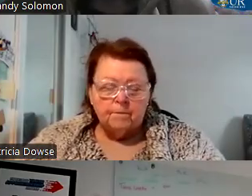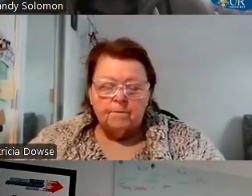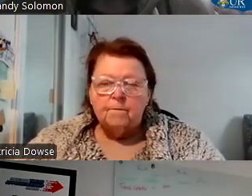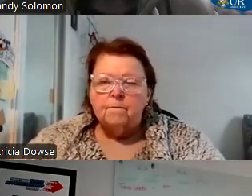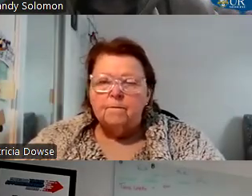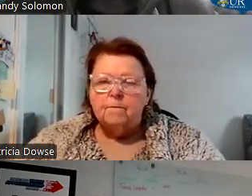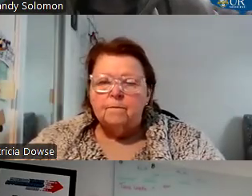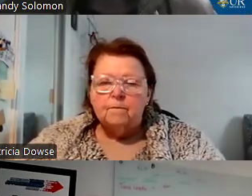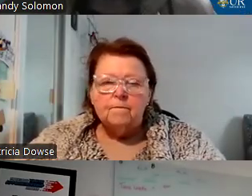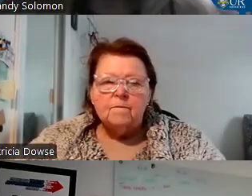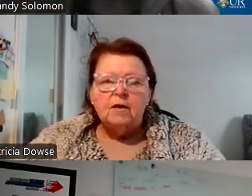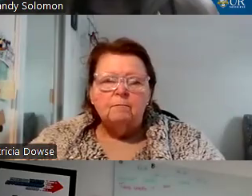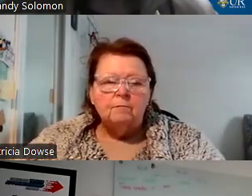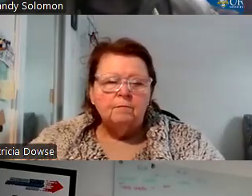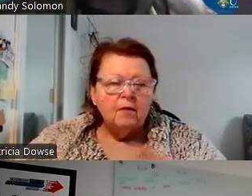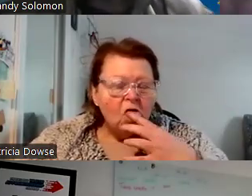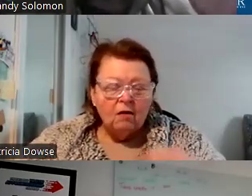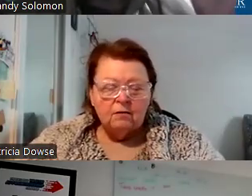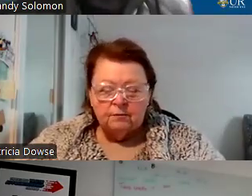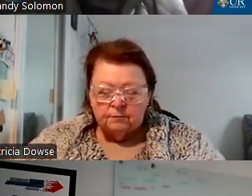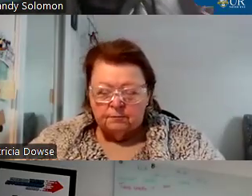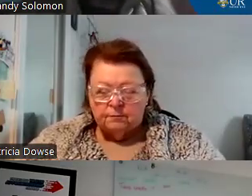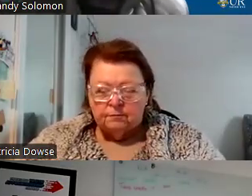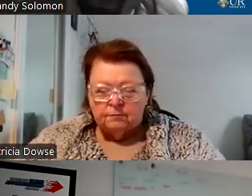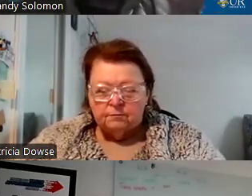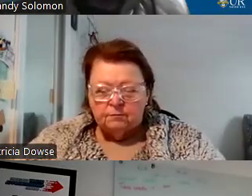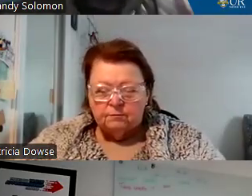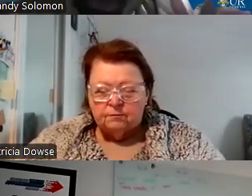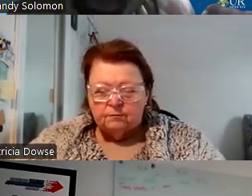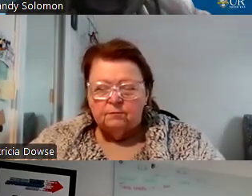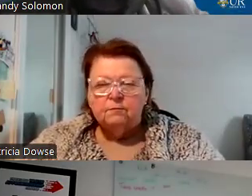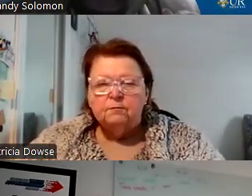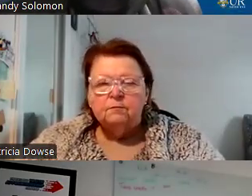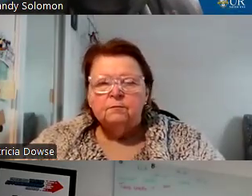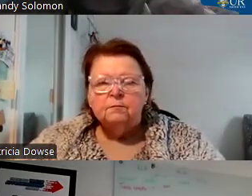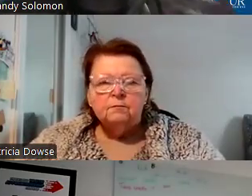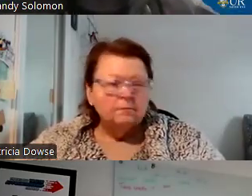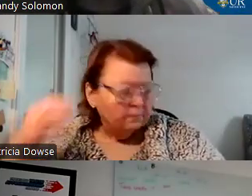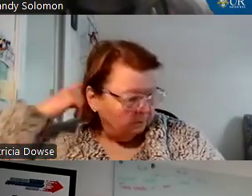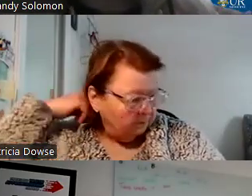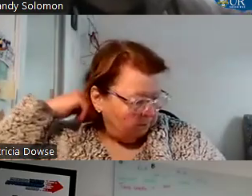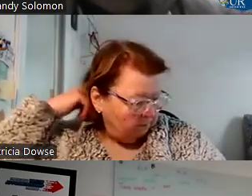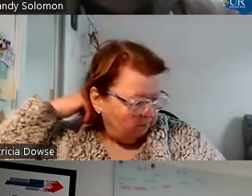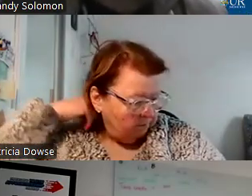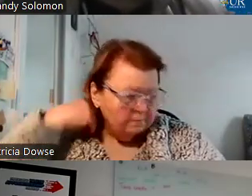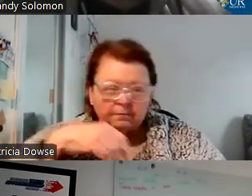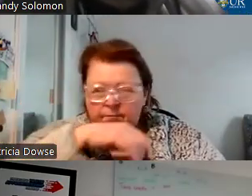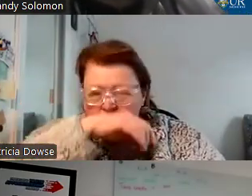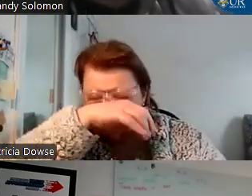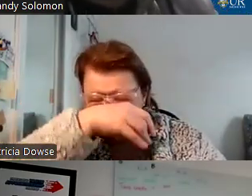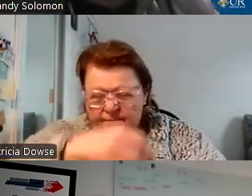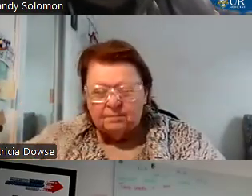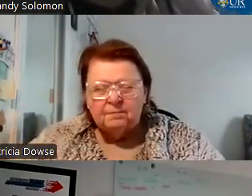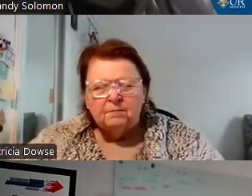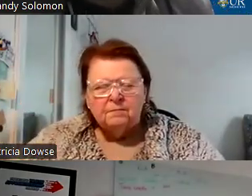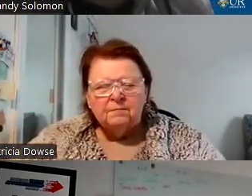to get to the next slide. Here we go. So we Yep. wanted to also add this piece in here to help just with some numbers to consider. Did